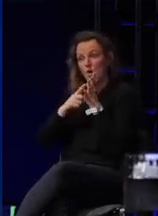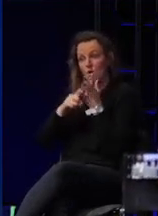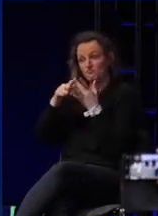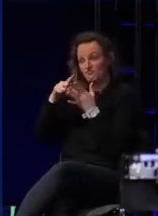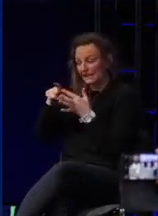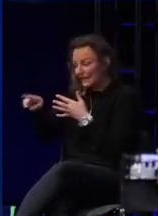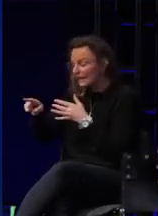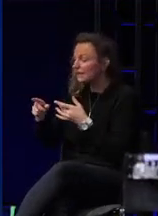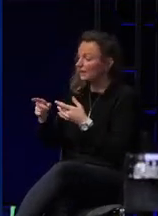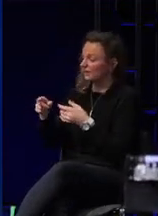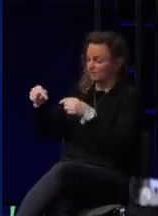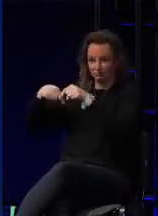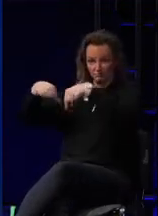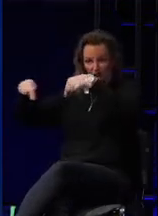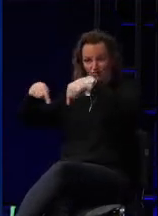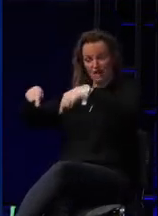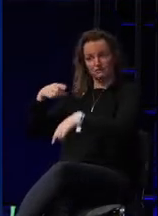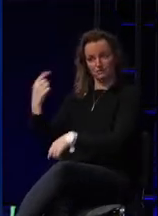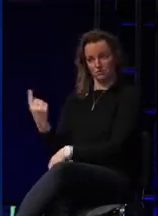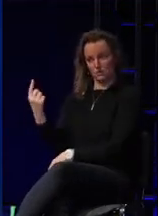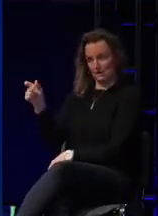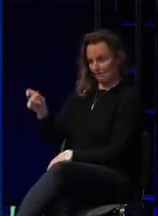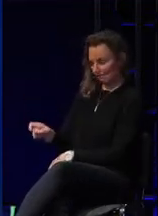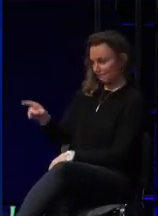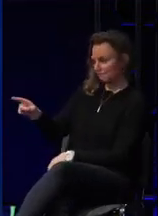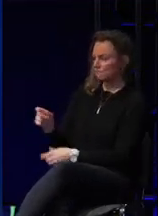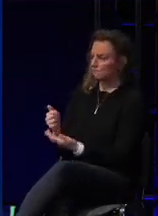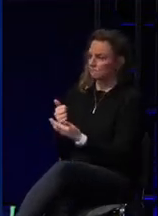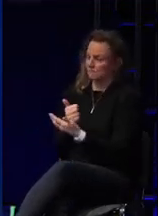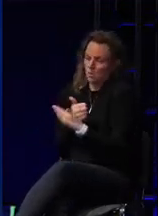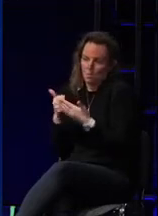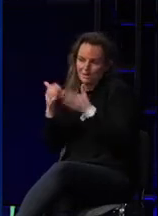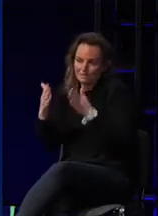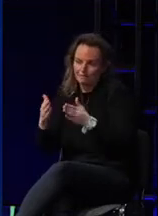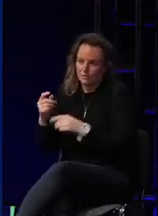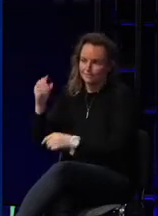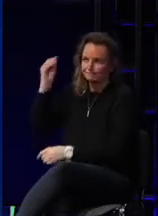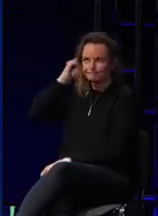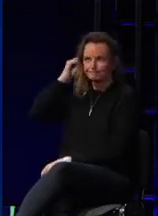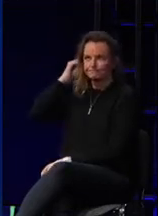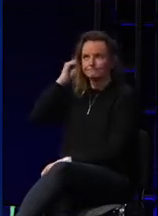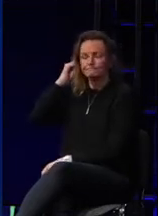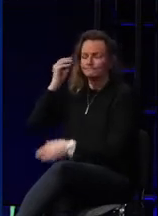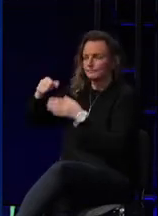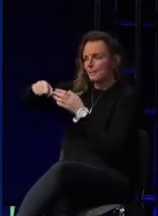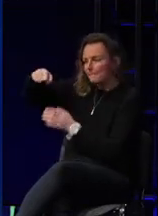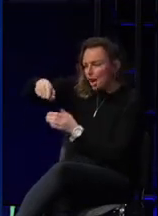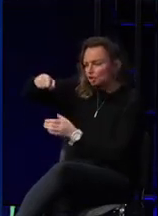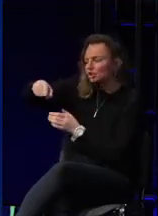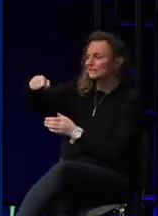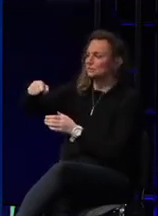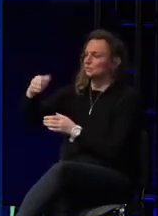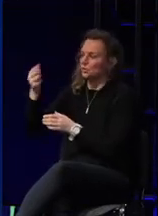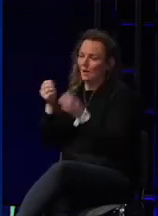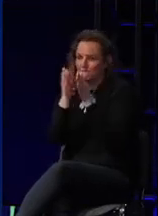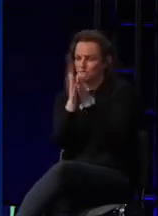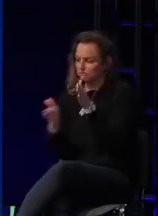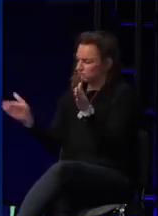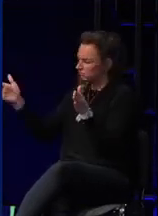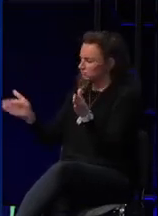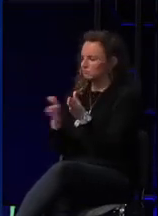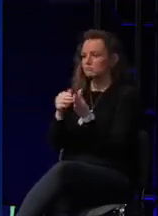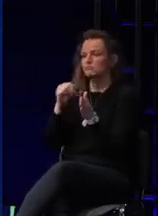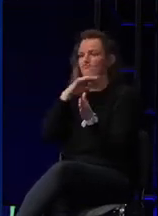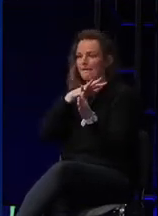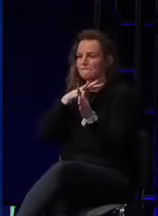mainly as a director. Yeah, there's obviously always budgetary, you always get a kind of ballpark, I think, when you start a